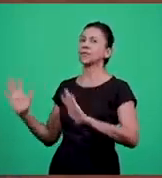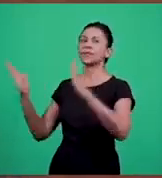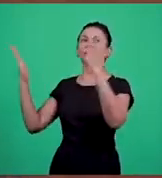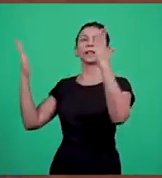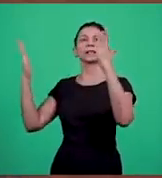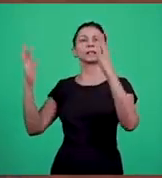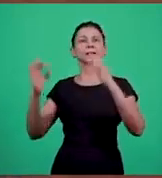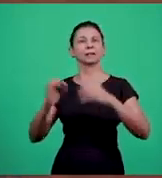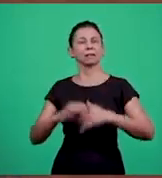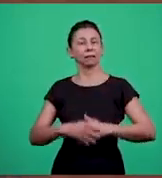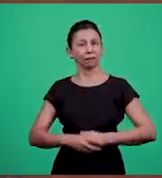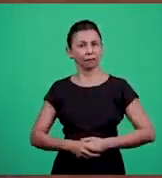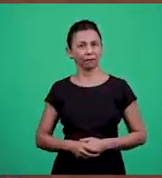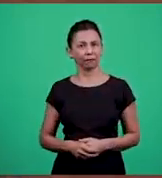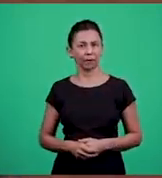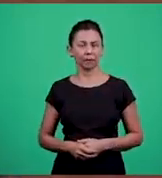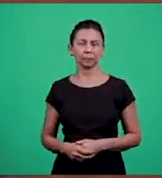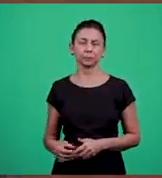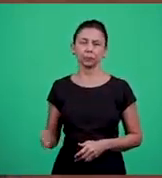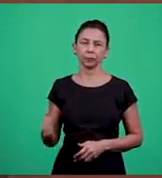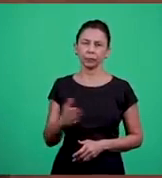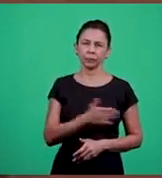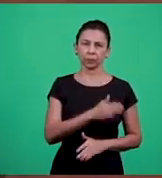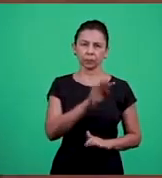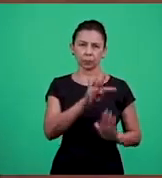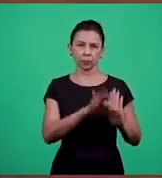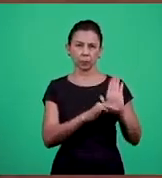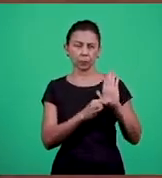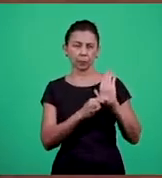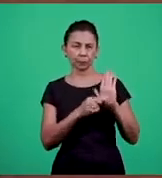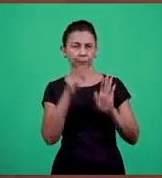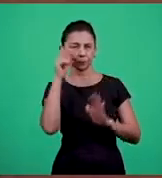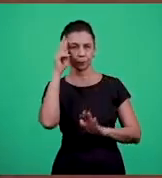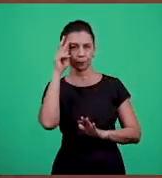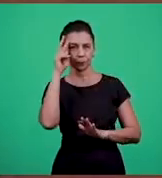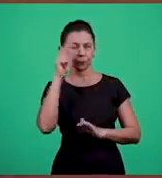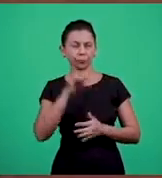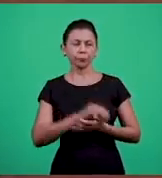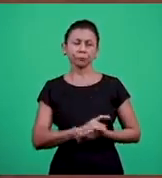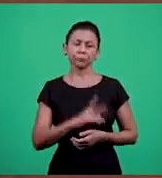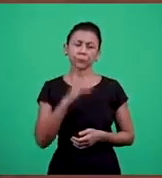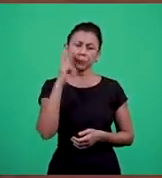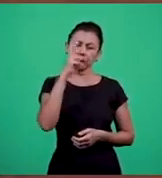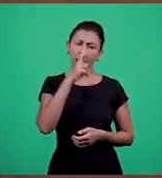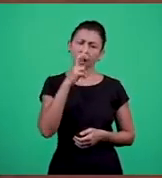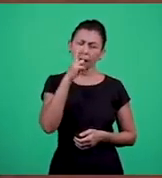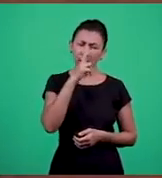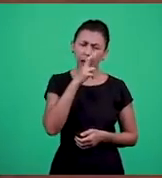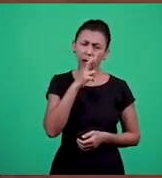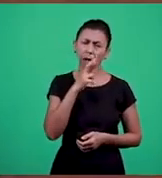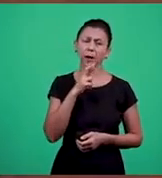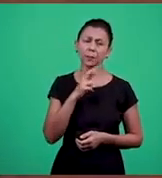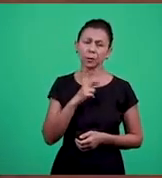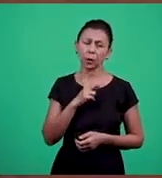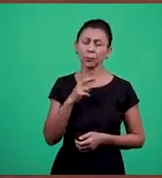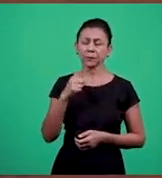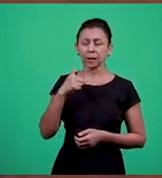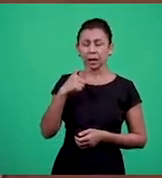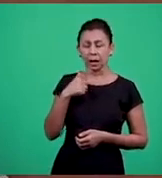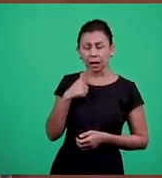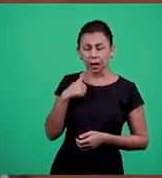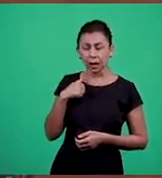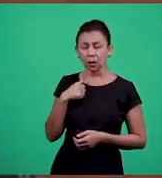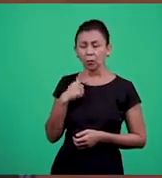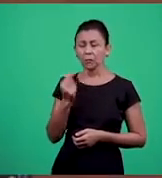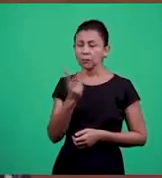Jesus one time said in the book of Luke that when a sinner repents, there is a feast